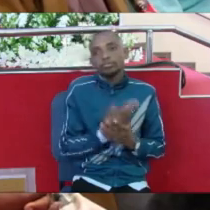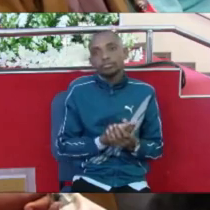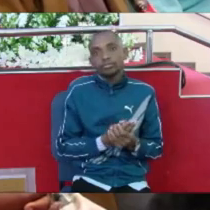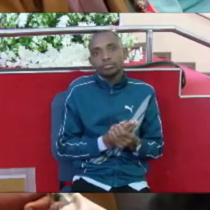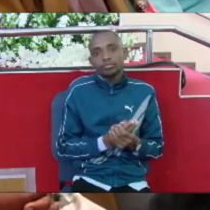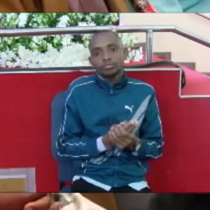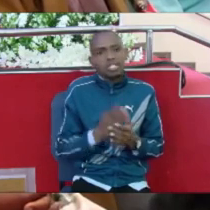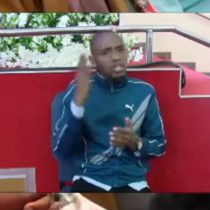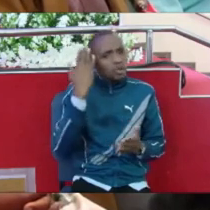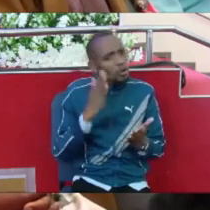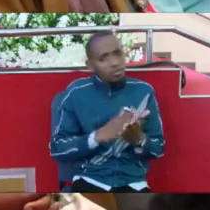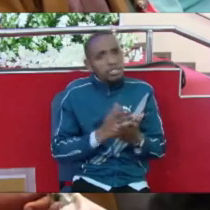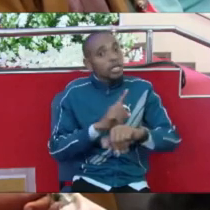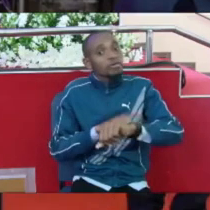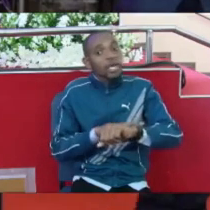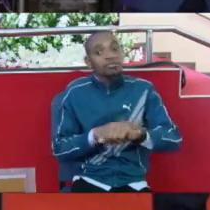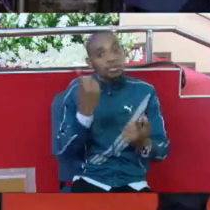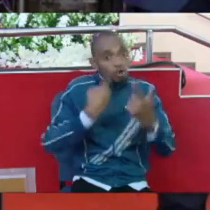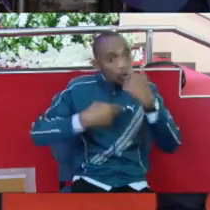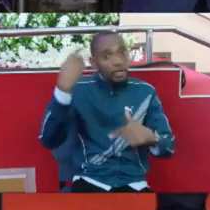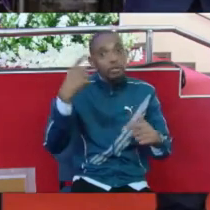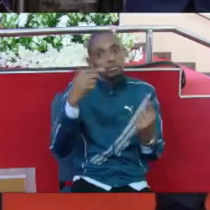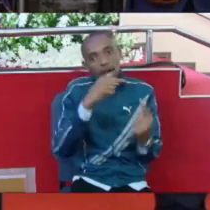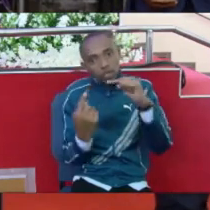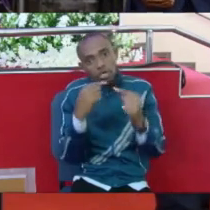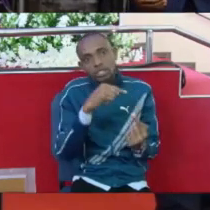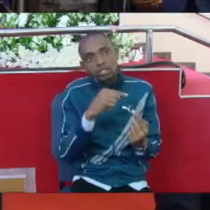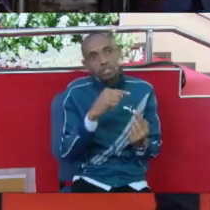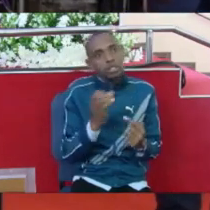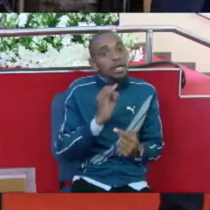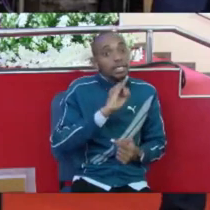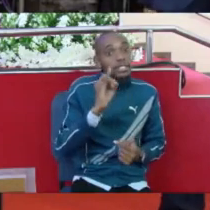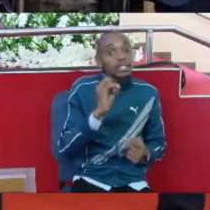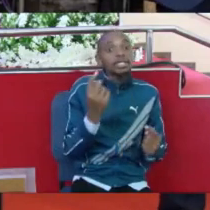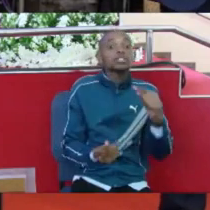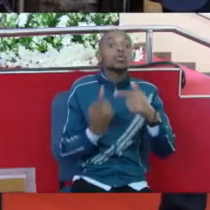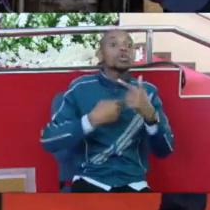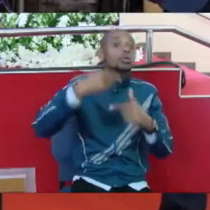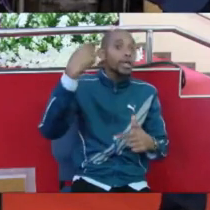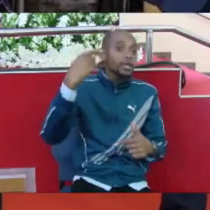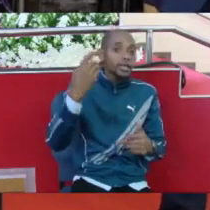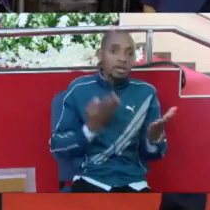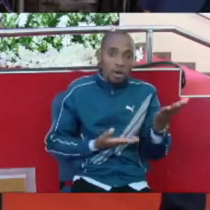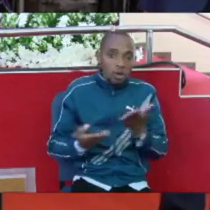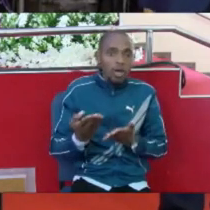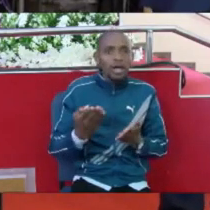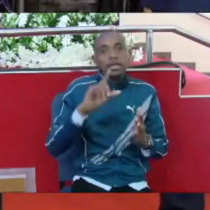You know, sometimes when you win battles, it is at winning where you can